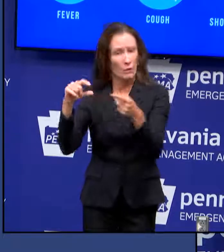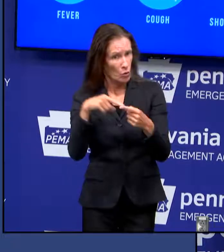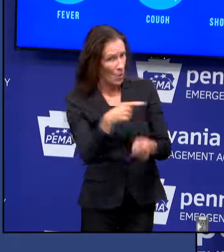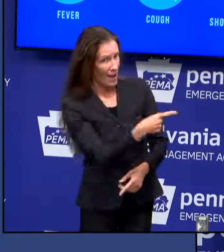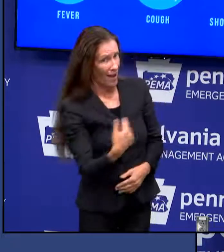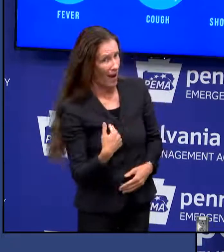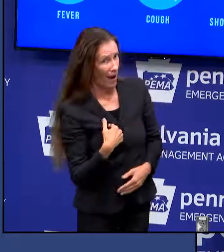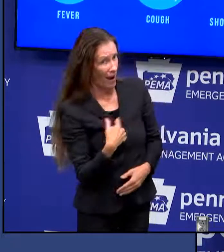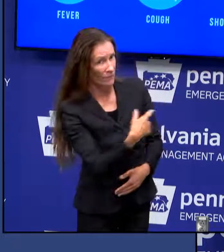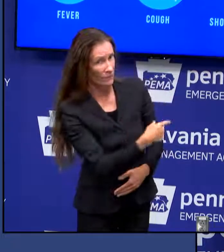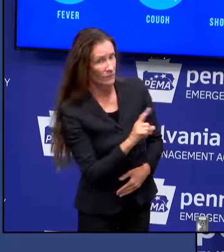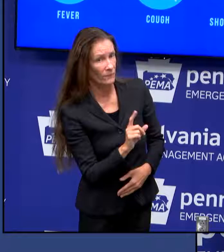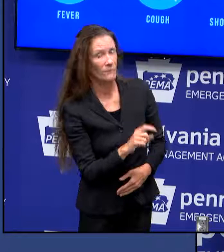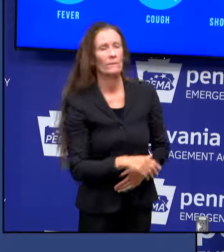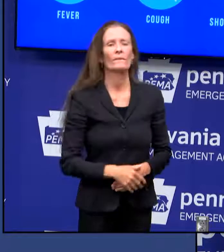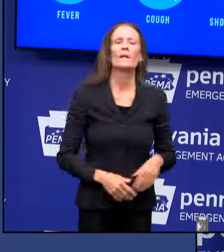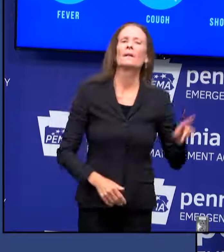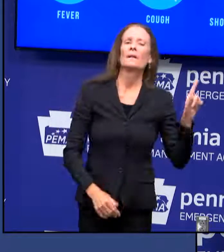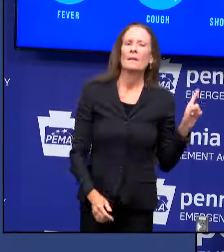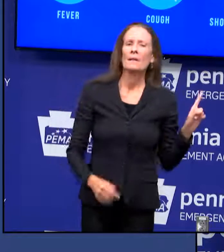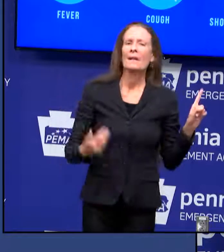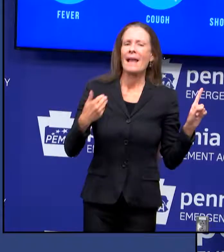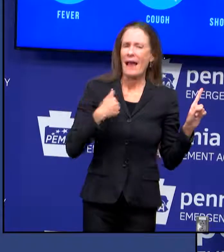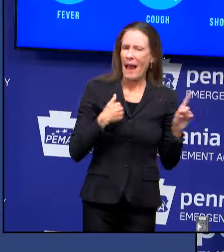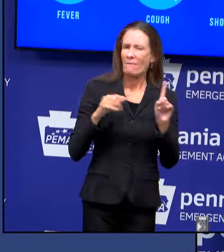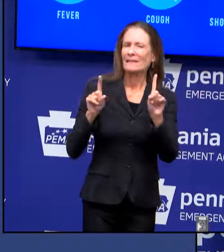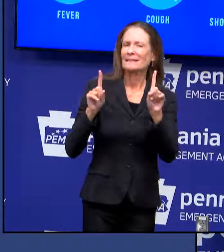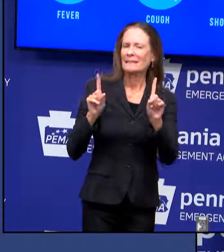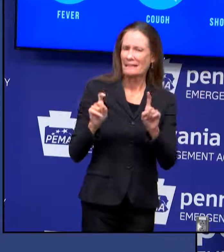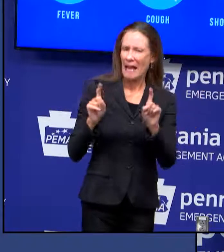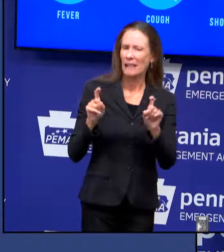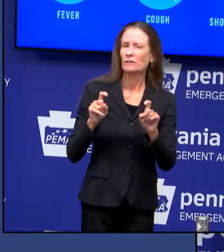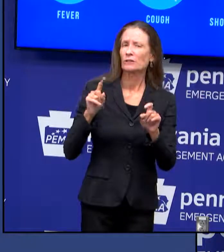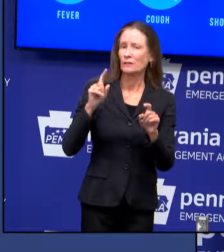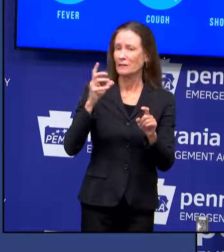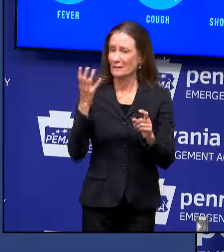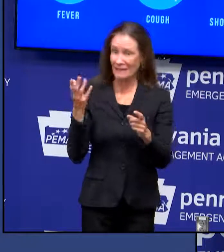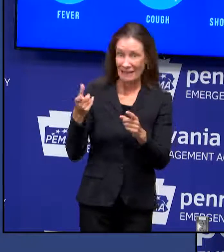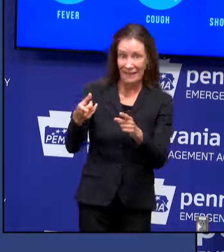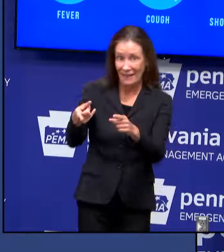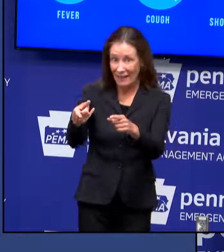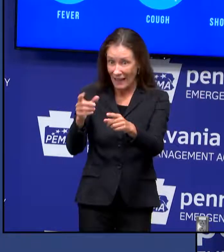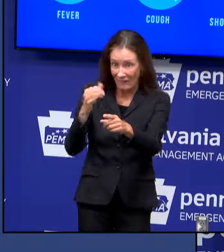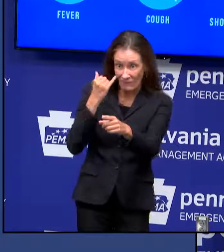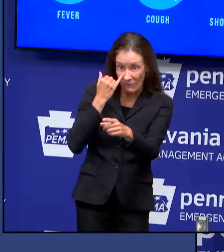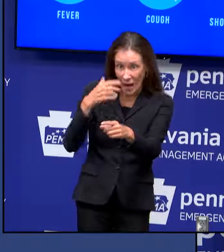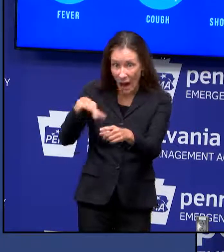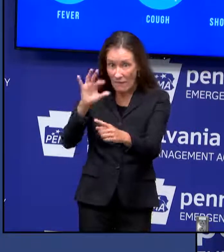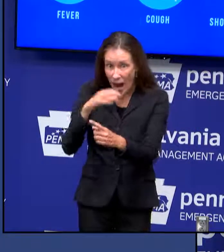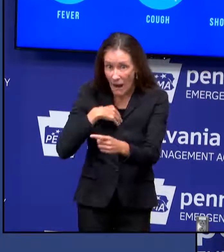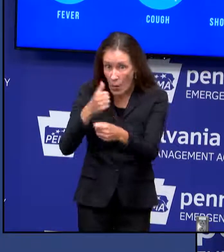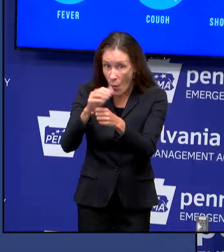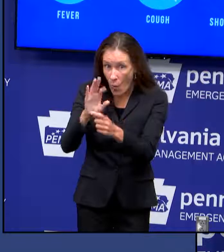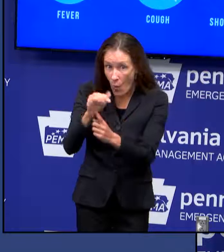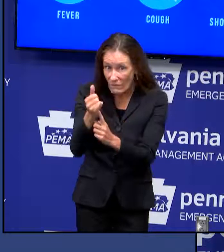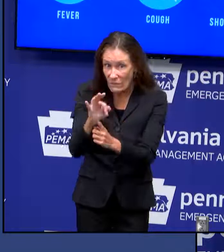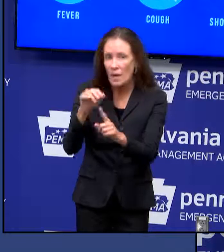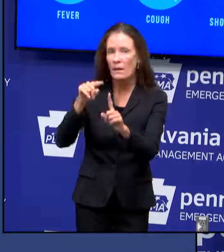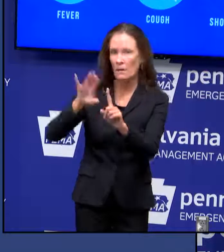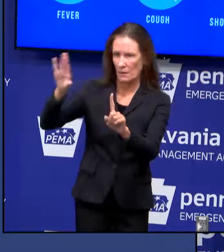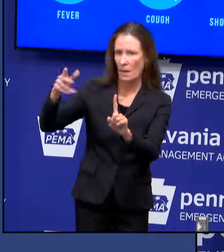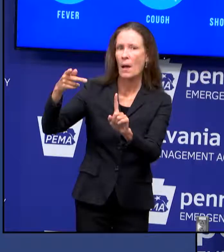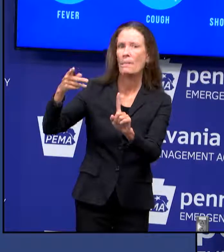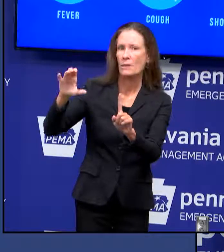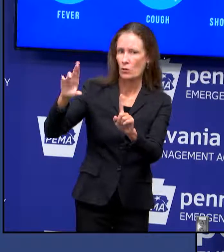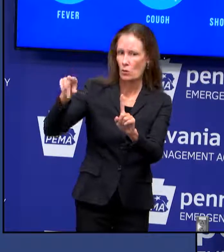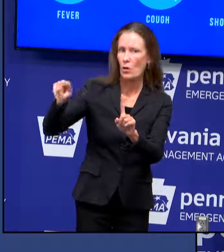tests for the virus itself, and that primarily are the PCR tests, polymerase chain reaction